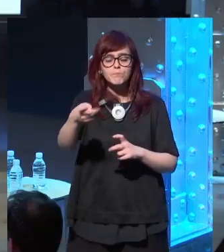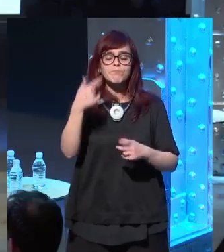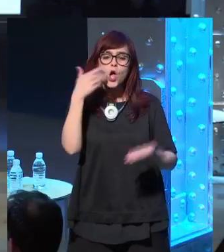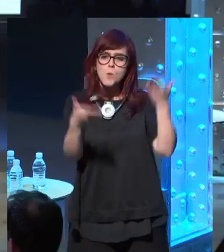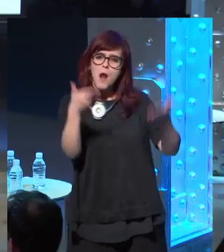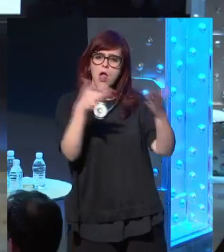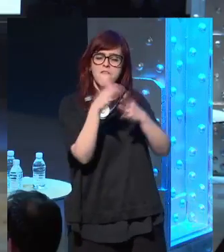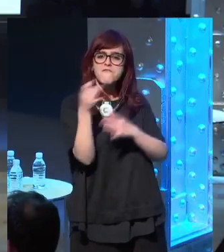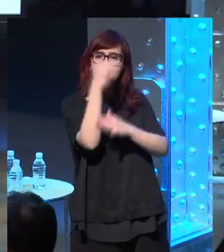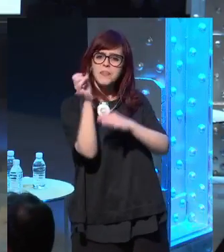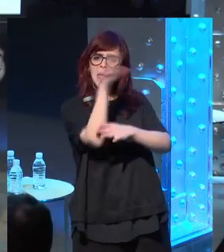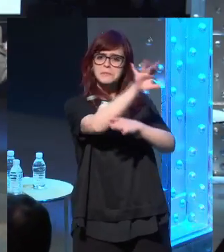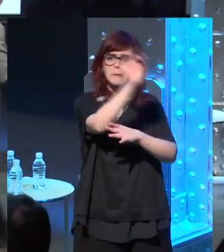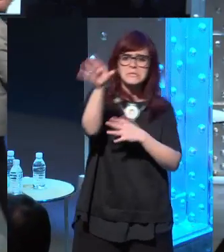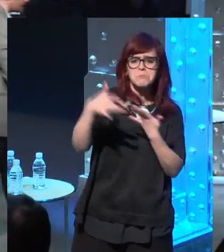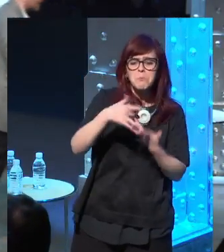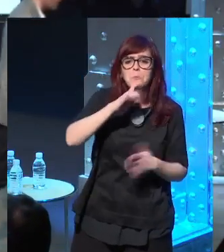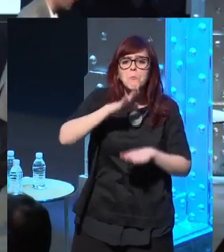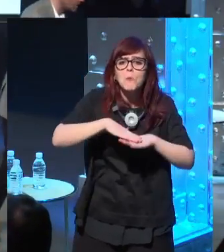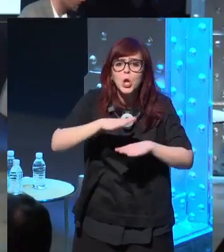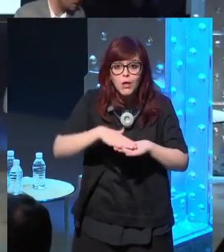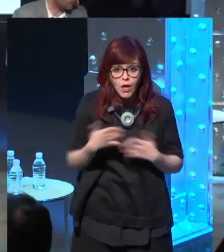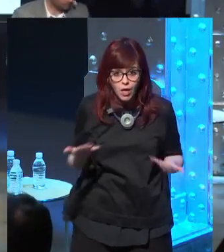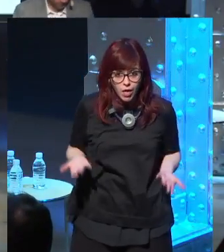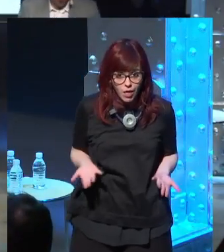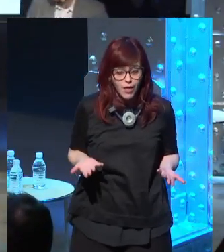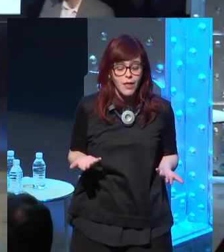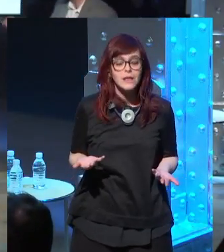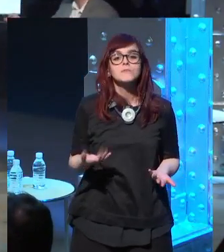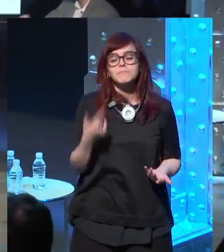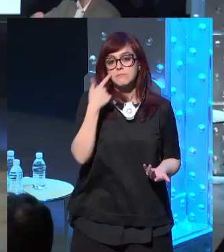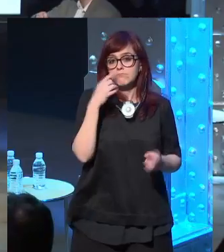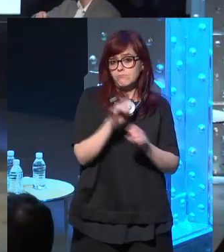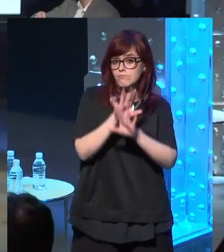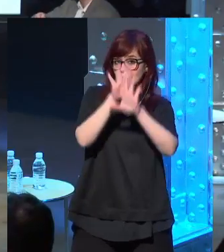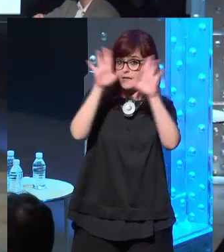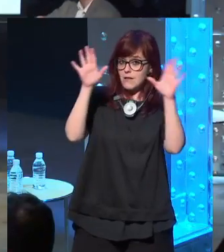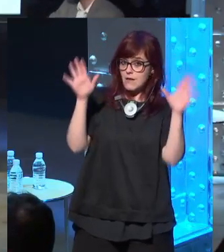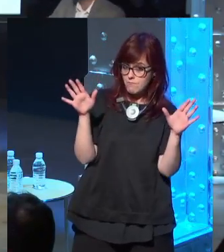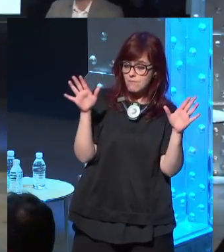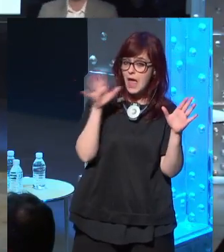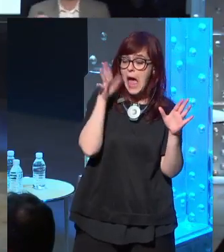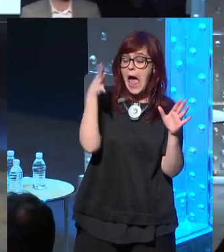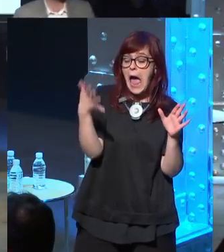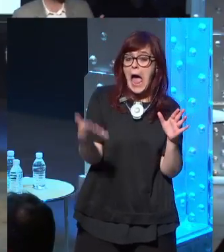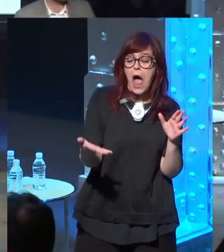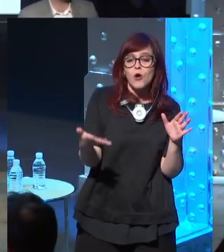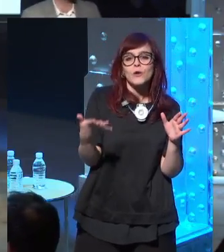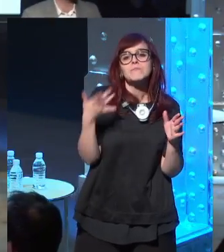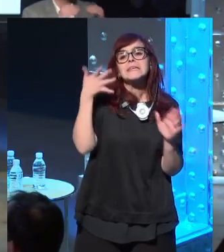in these rankings. And we can actually now see that we can explain